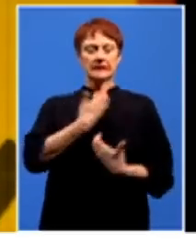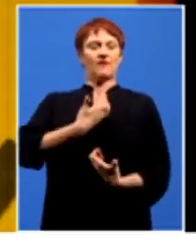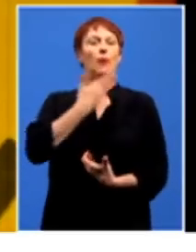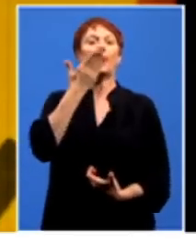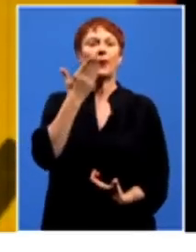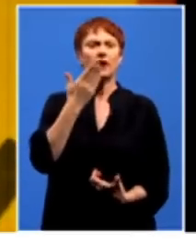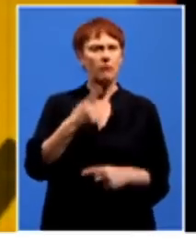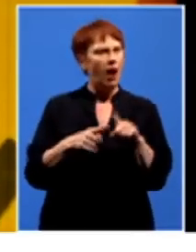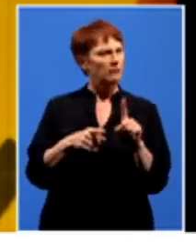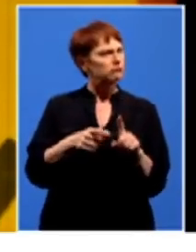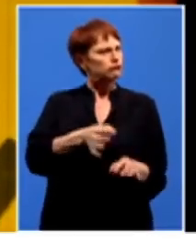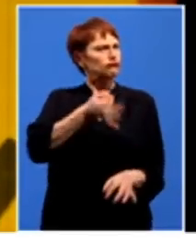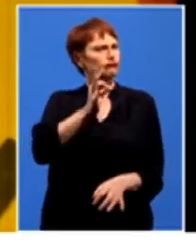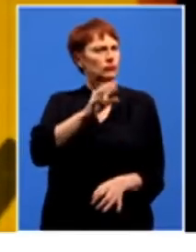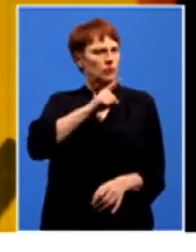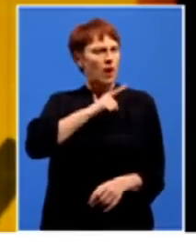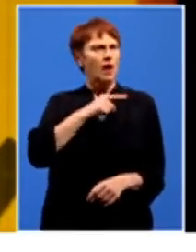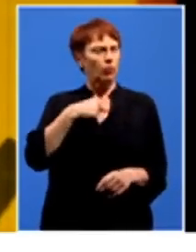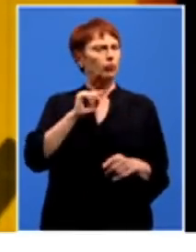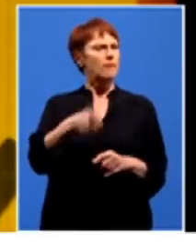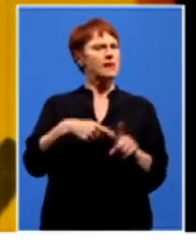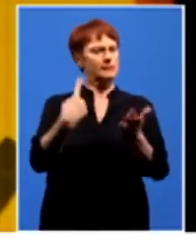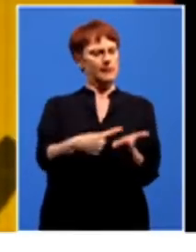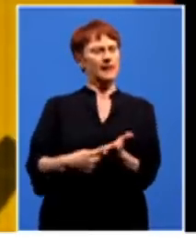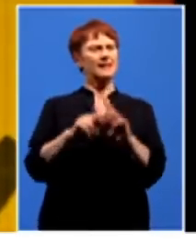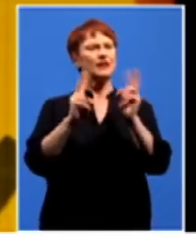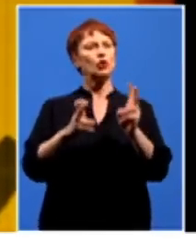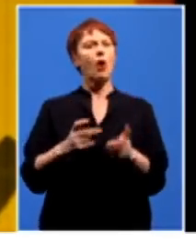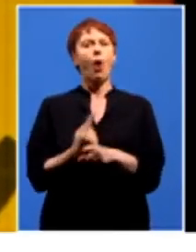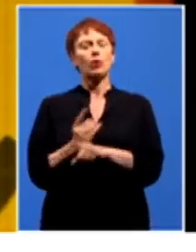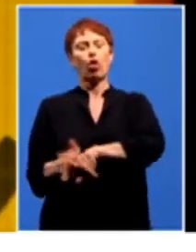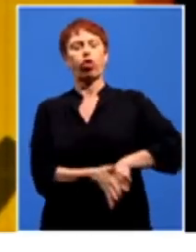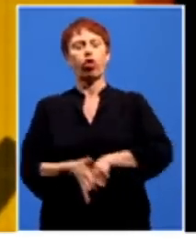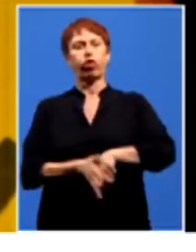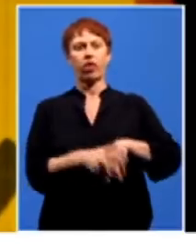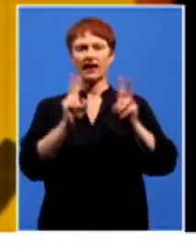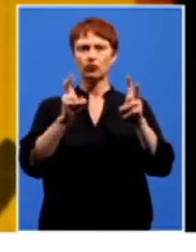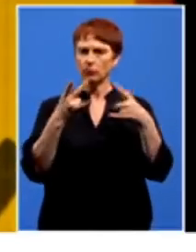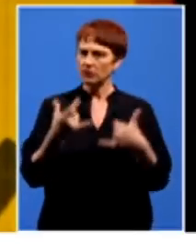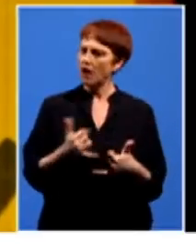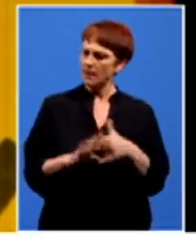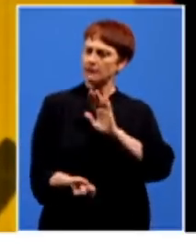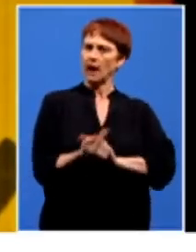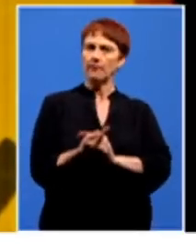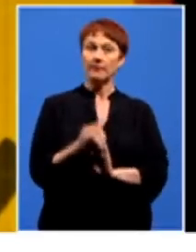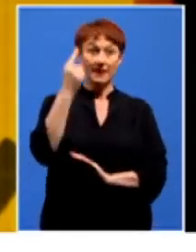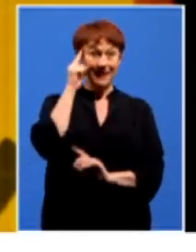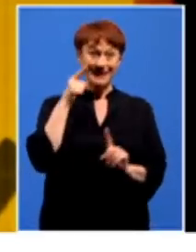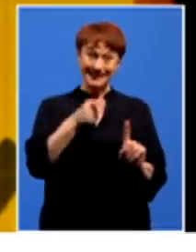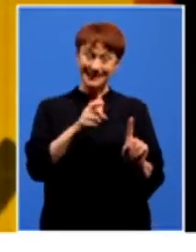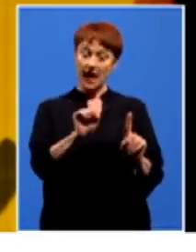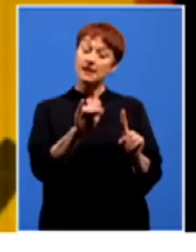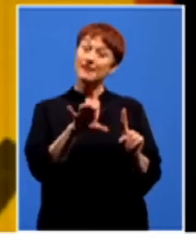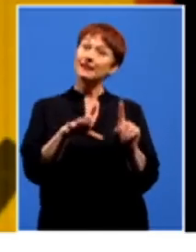you're trying to push the needle and if you're trying to bring up topics that have been swept under the rug. So that particular SABC ad, I think it was a great